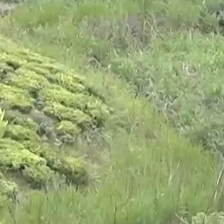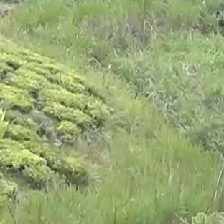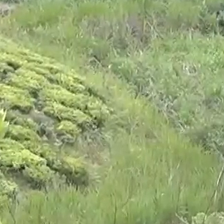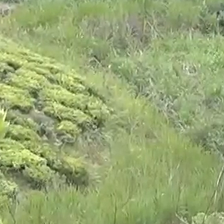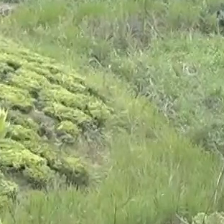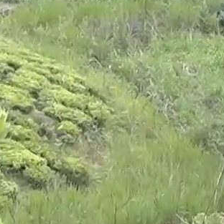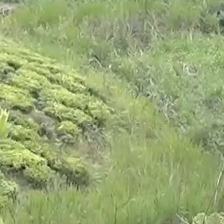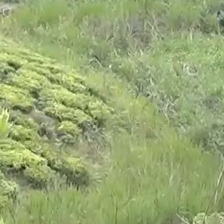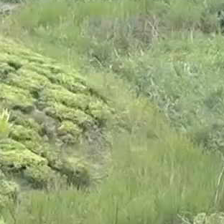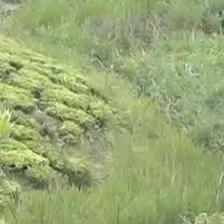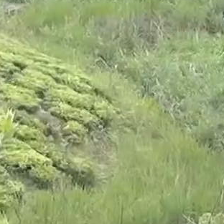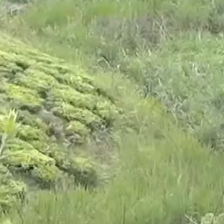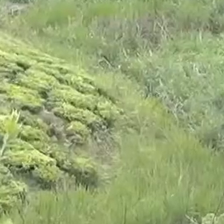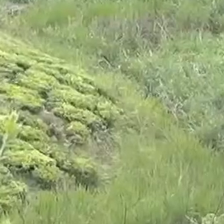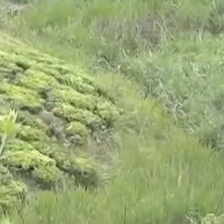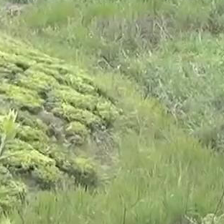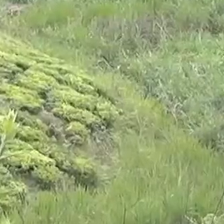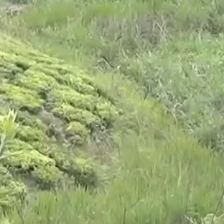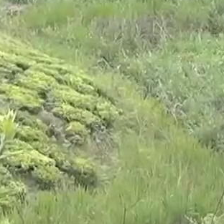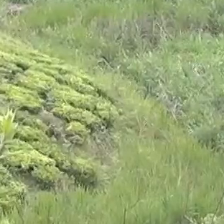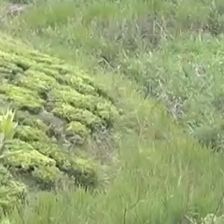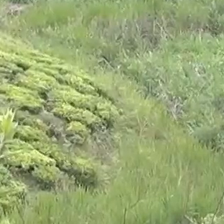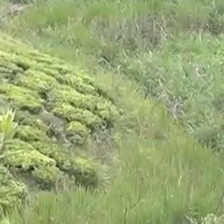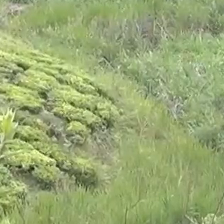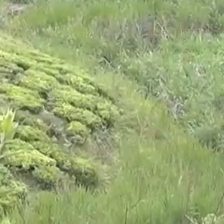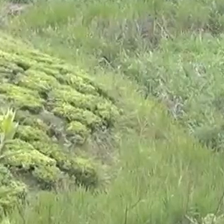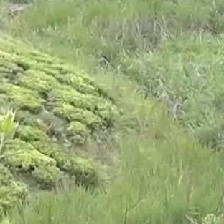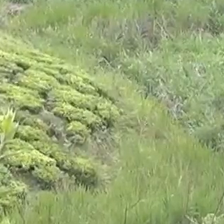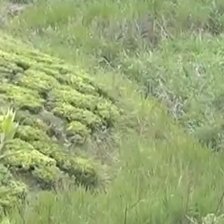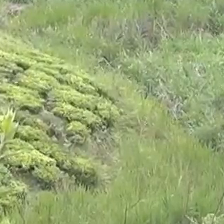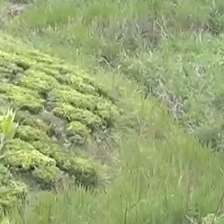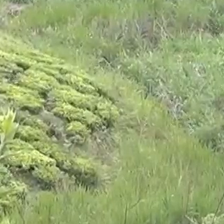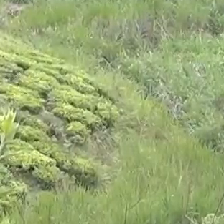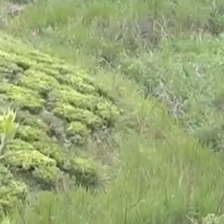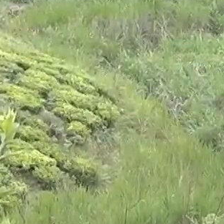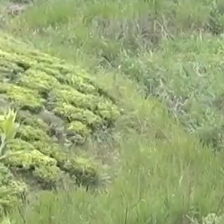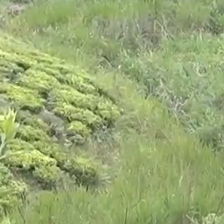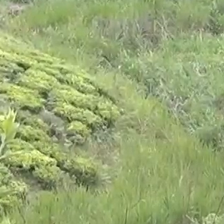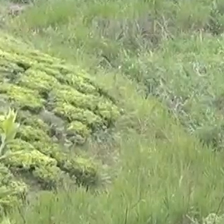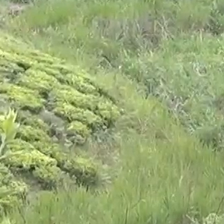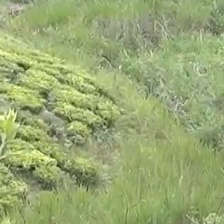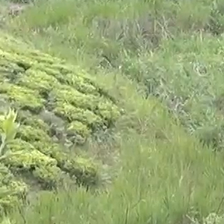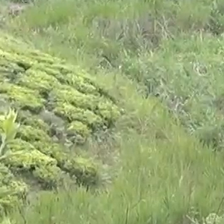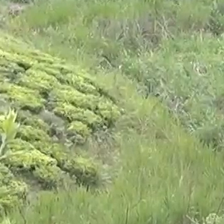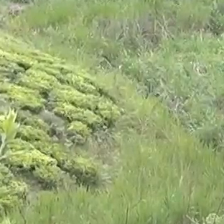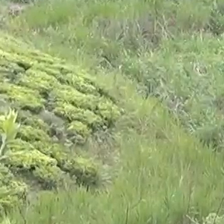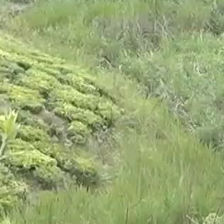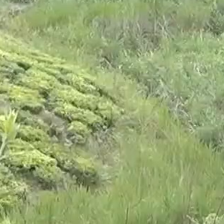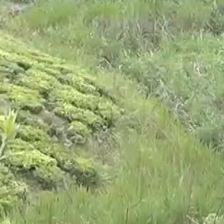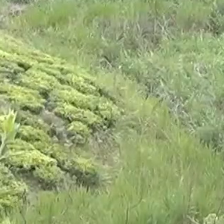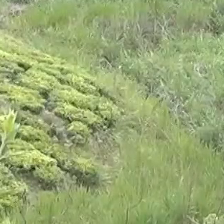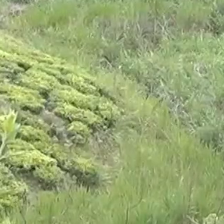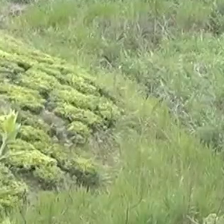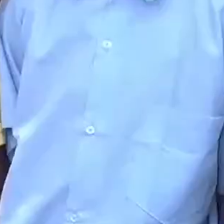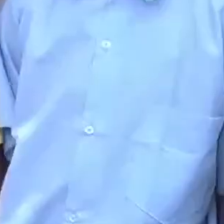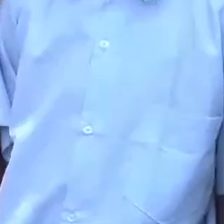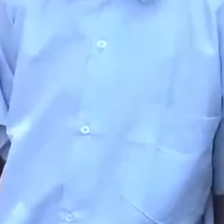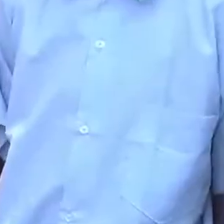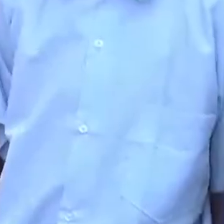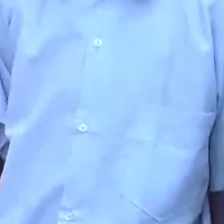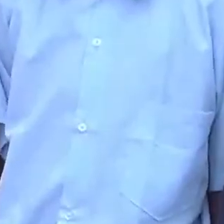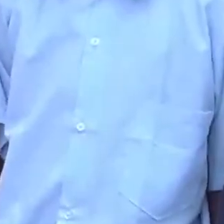Emmanuel Kutosi, on KUTV every Wednesday at 8 p.m. and be part